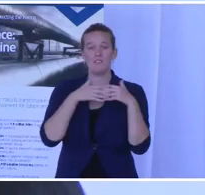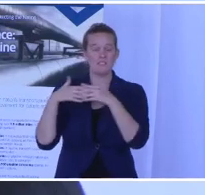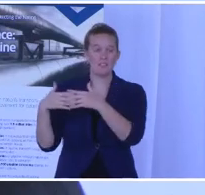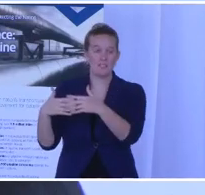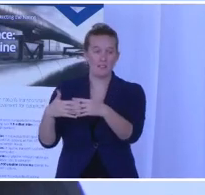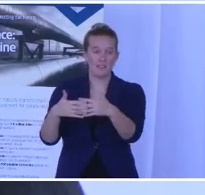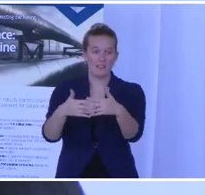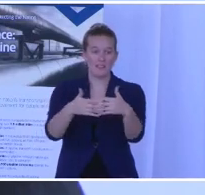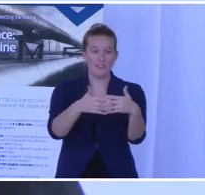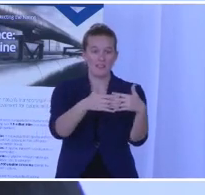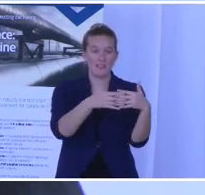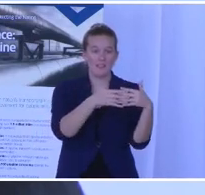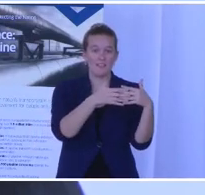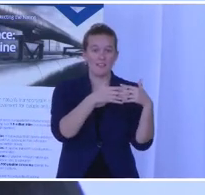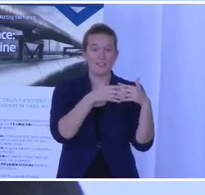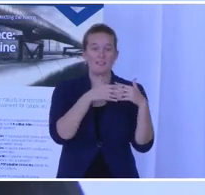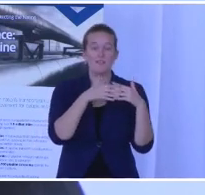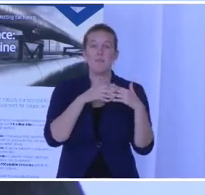America,